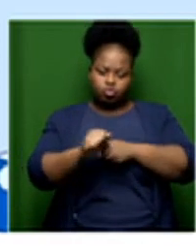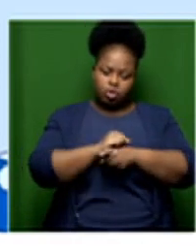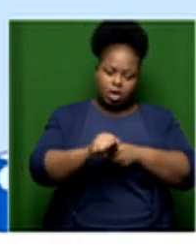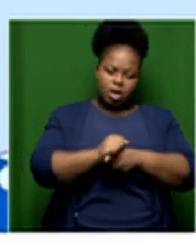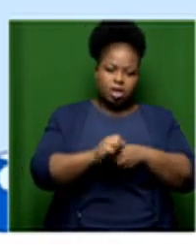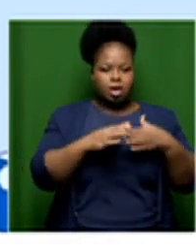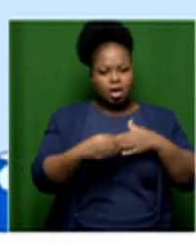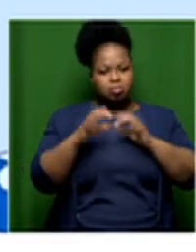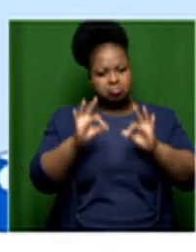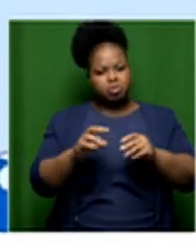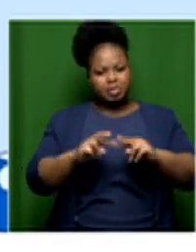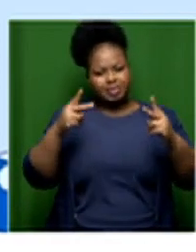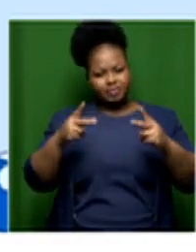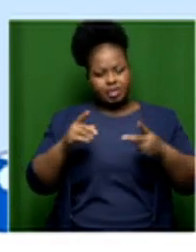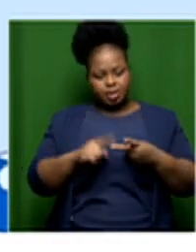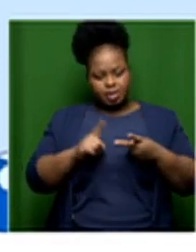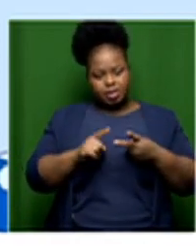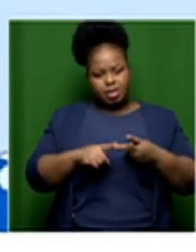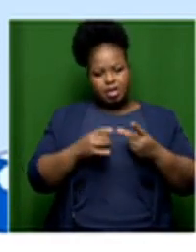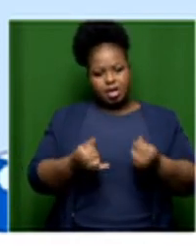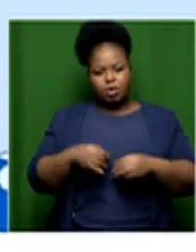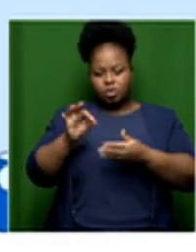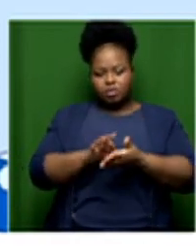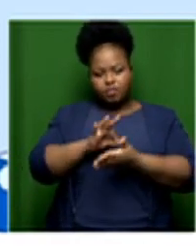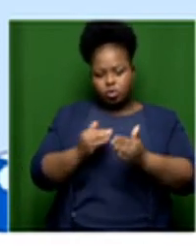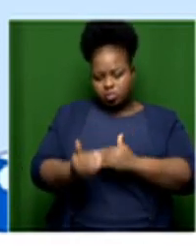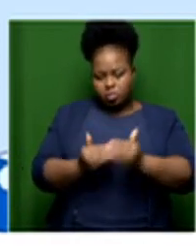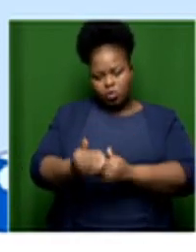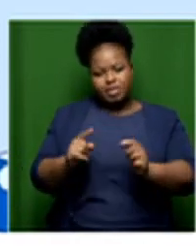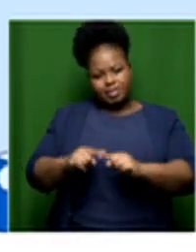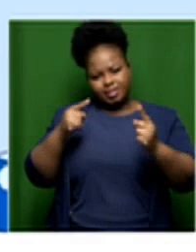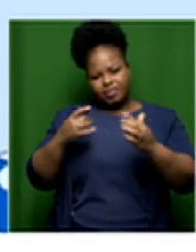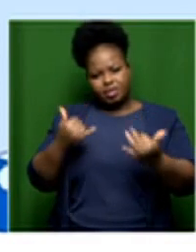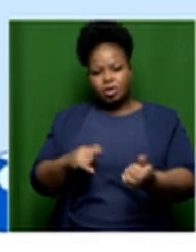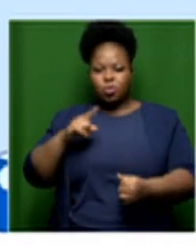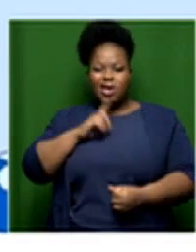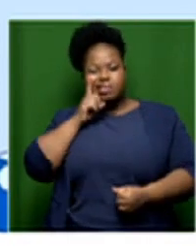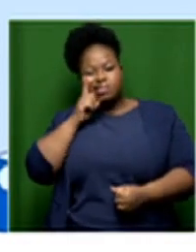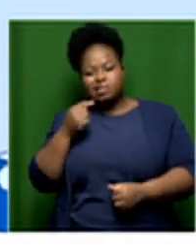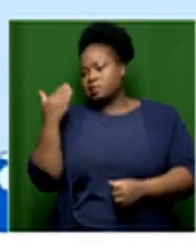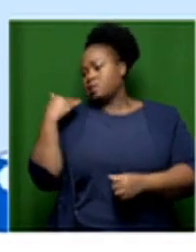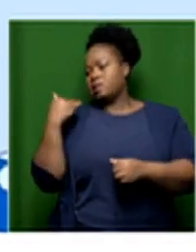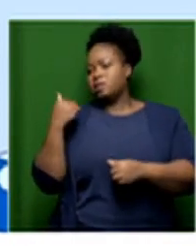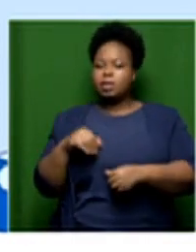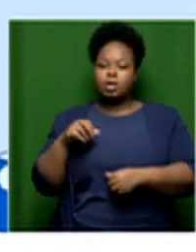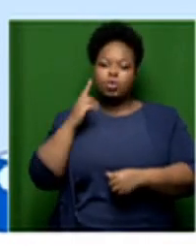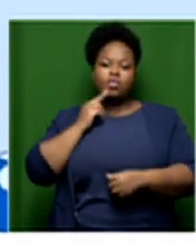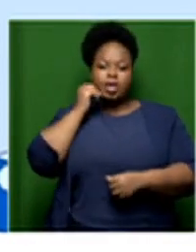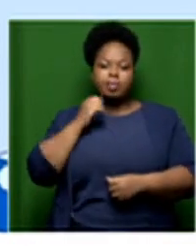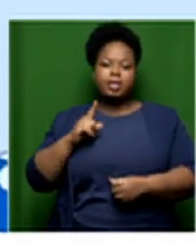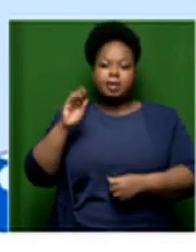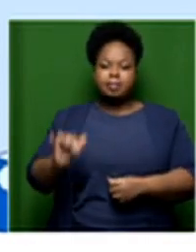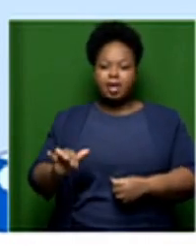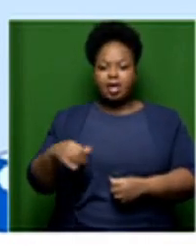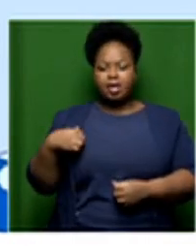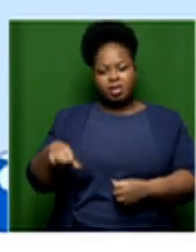guides. We have made the necessary adjustment in the voting process as we had piloted in the November by-elections. We have